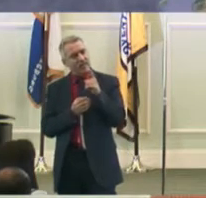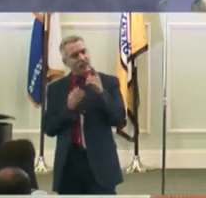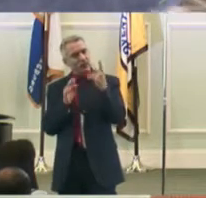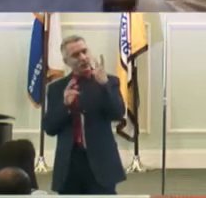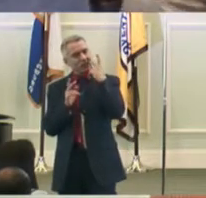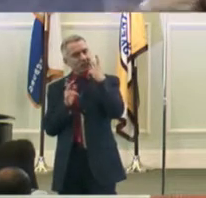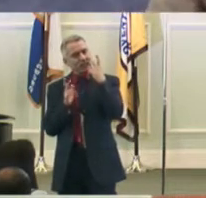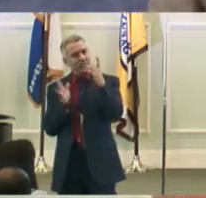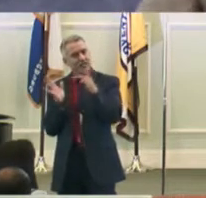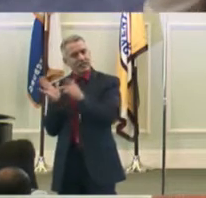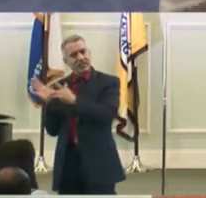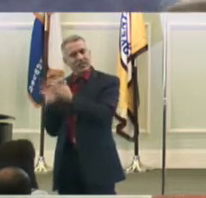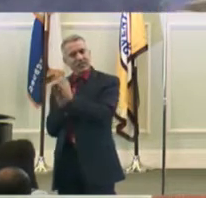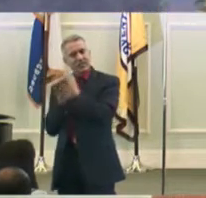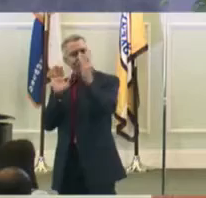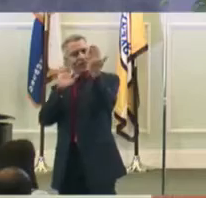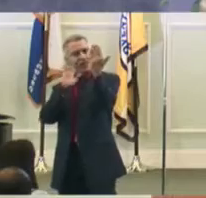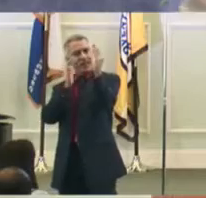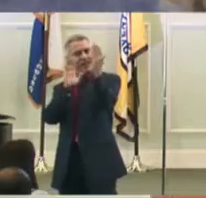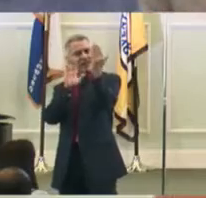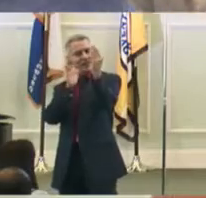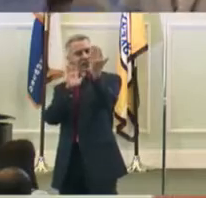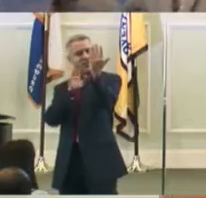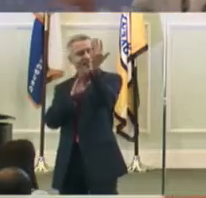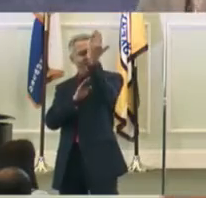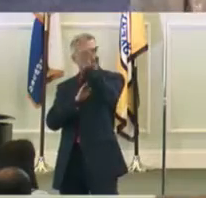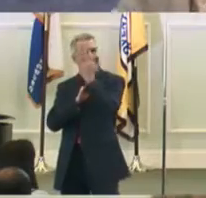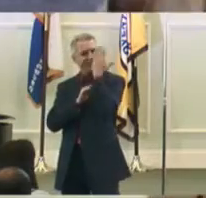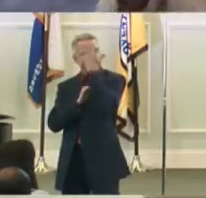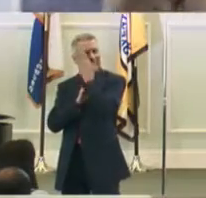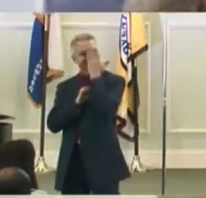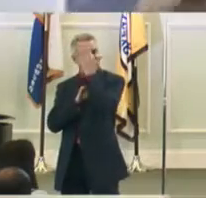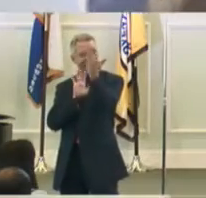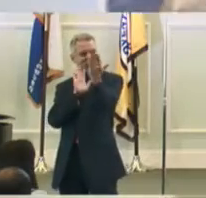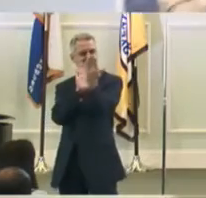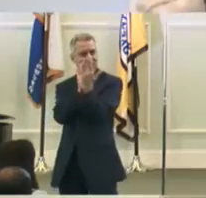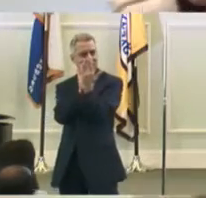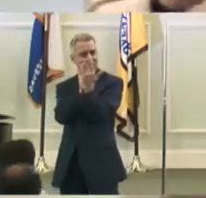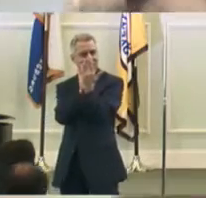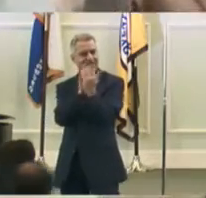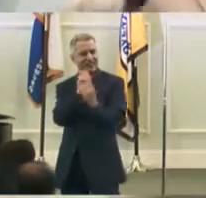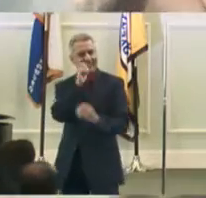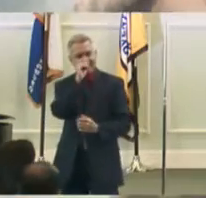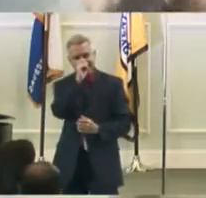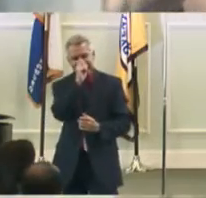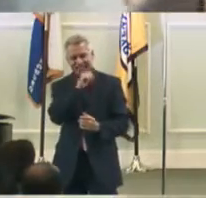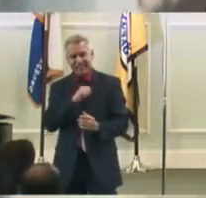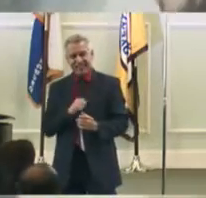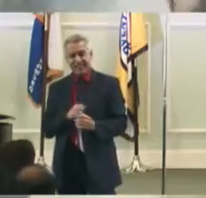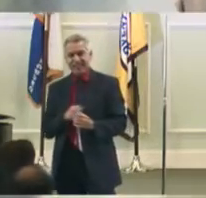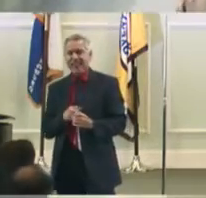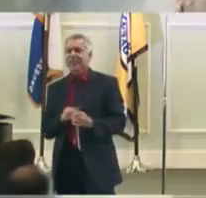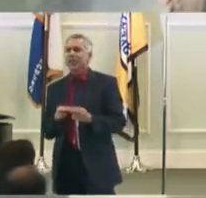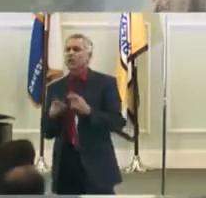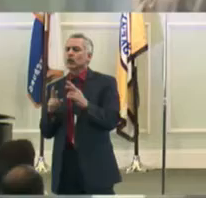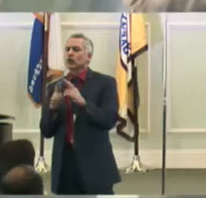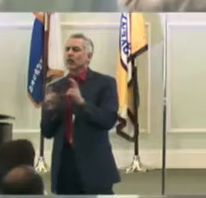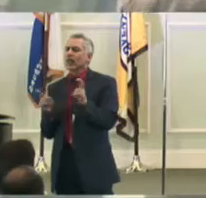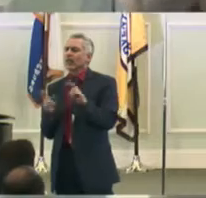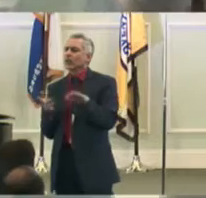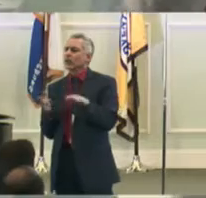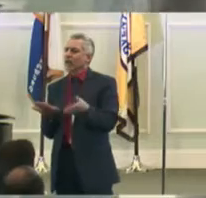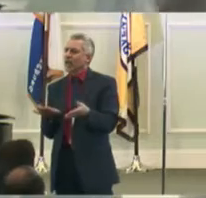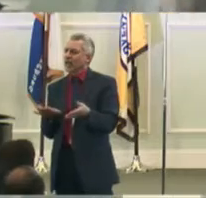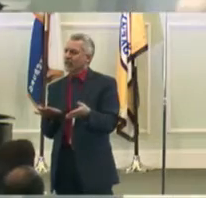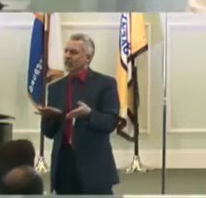Not just in a sermon or in a lesson or some catchphrase. No, no, no. He was about to die. You understand me?